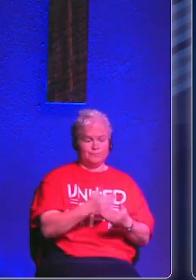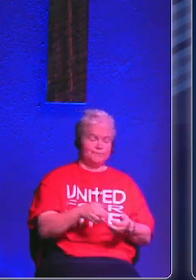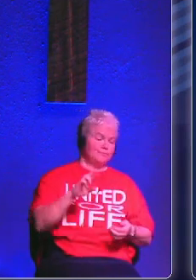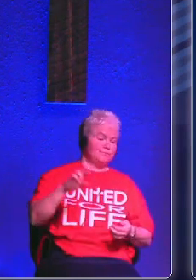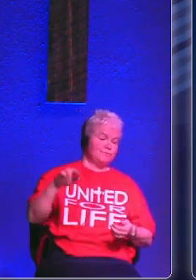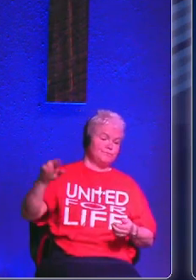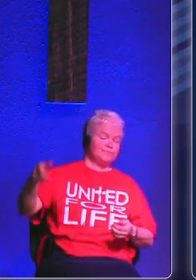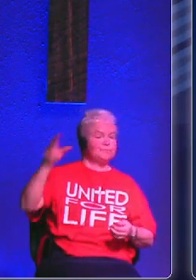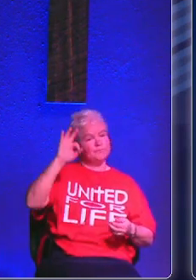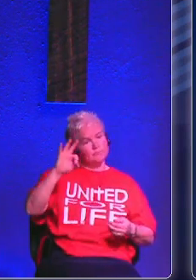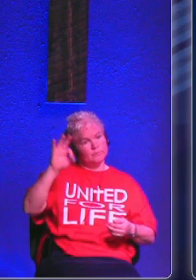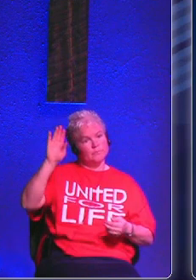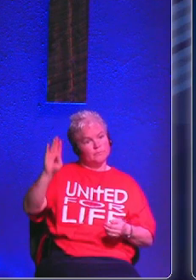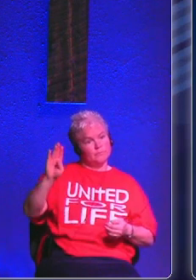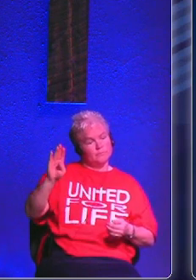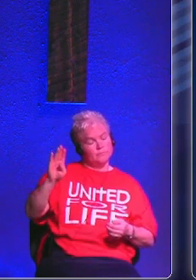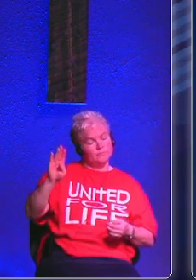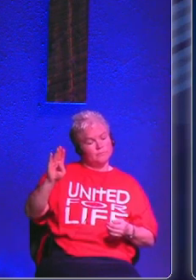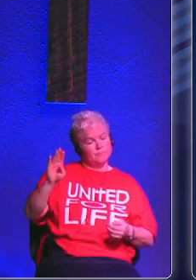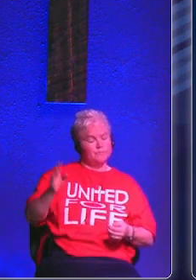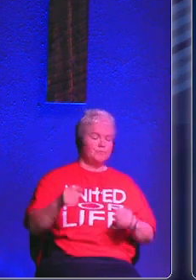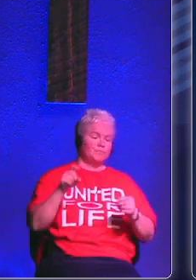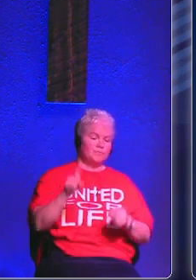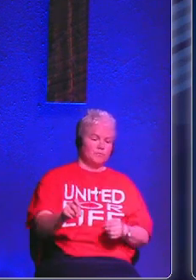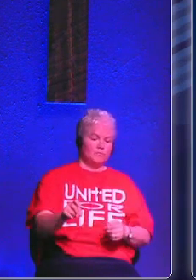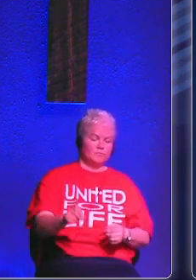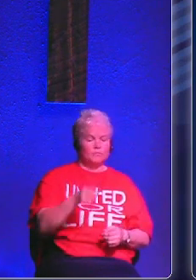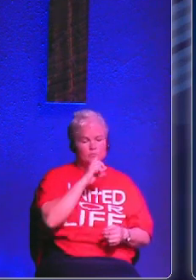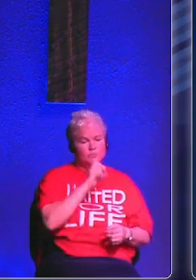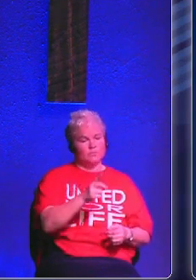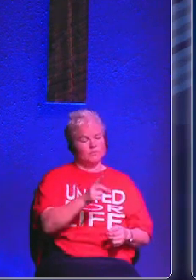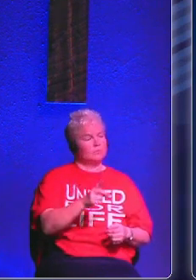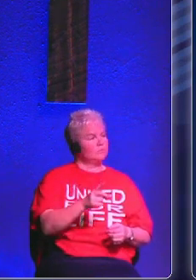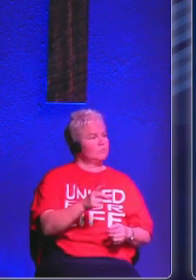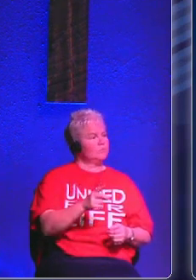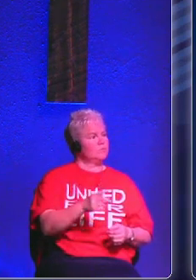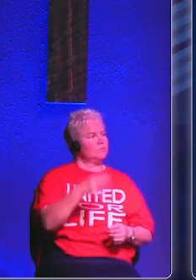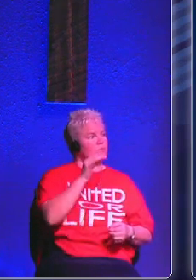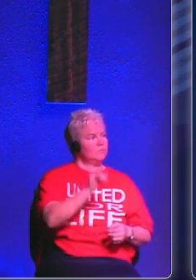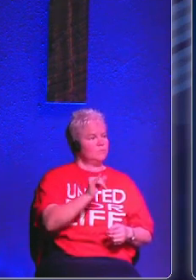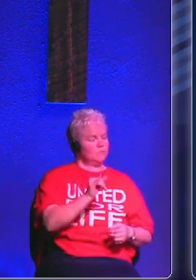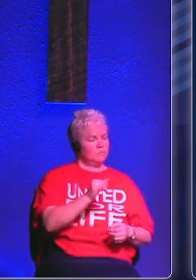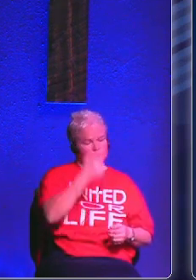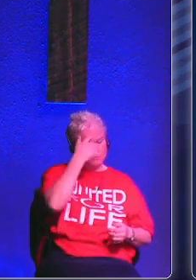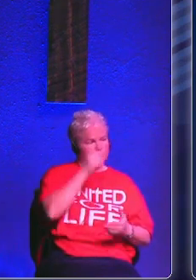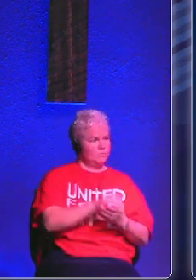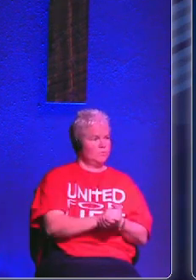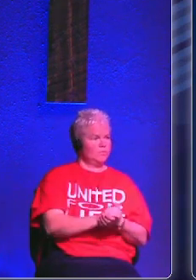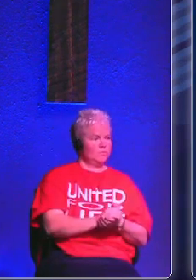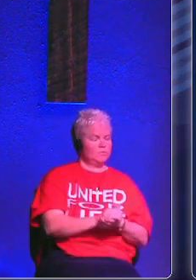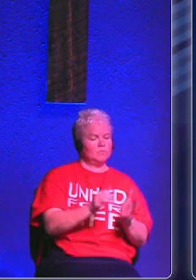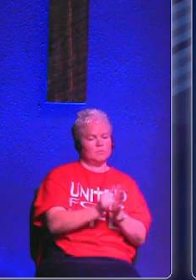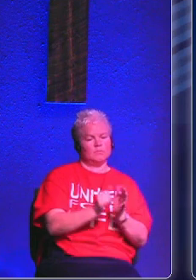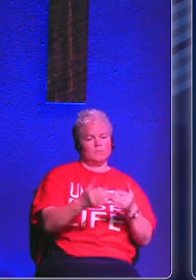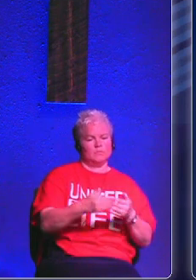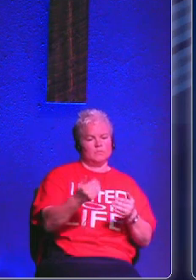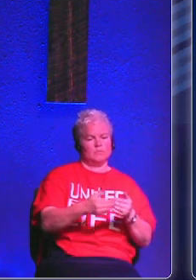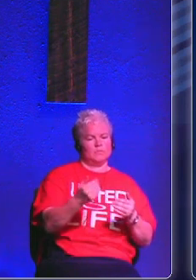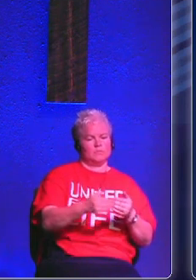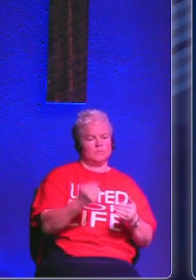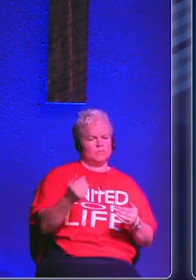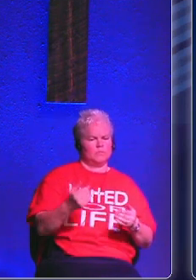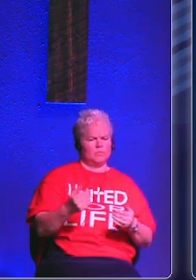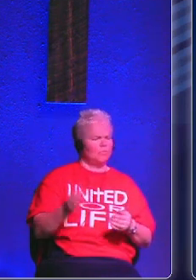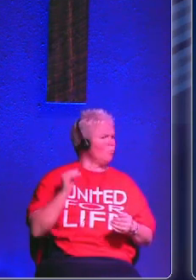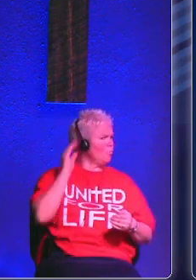I read it on Facebook. It must be true. Instead of doing any research, I'm just going to believe it. That's easy.